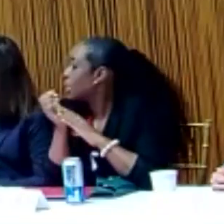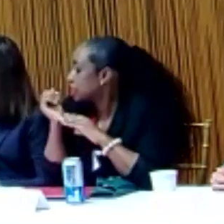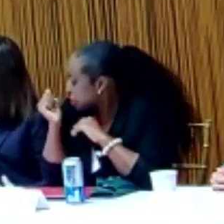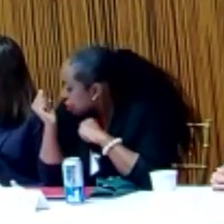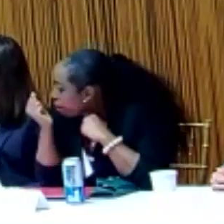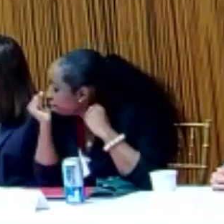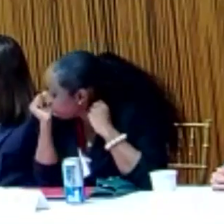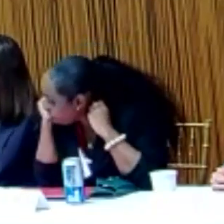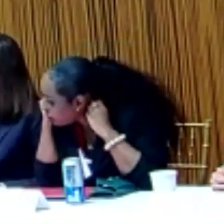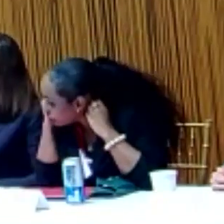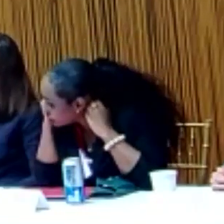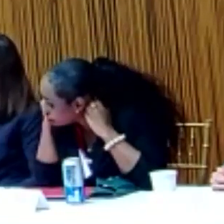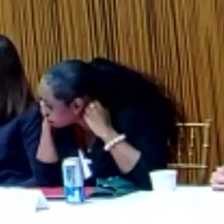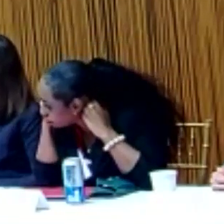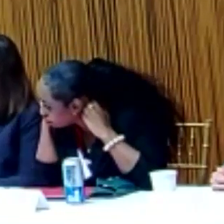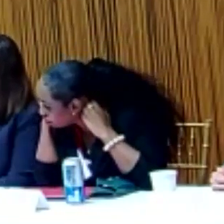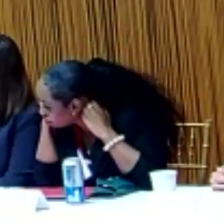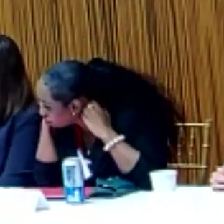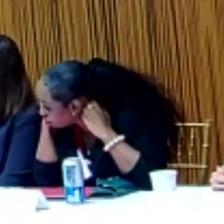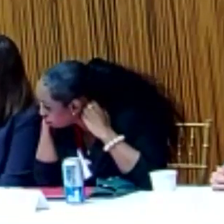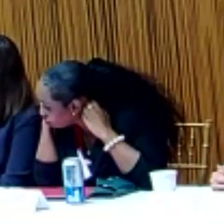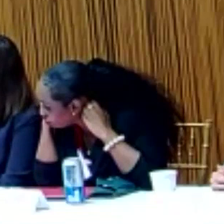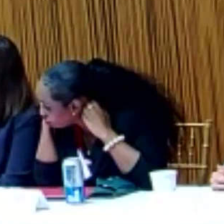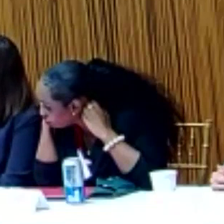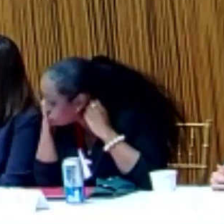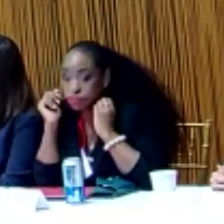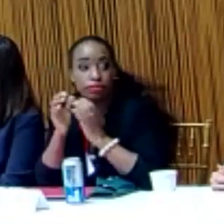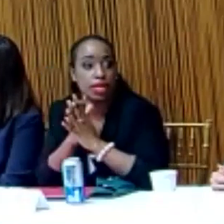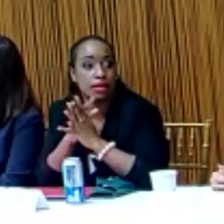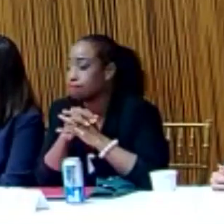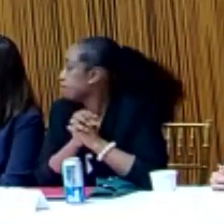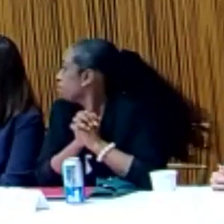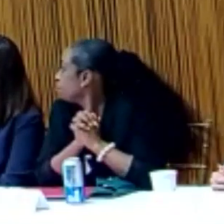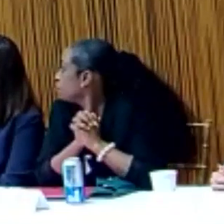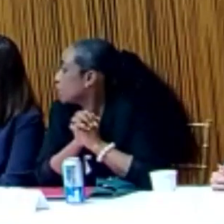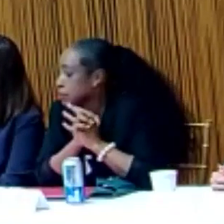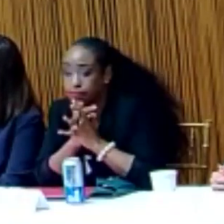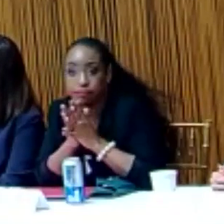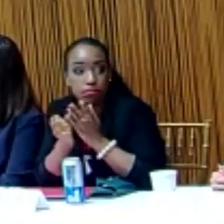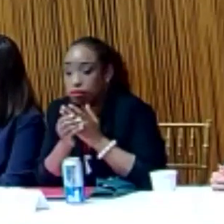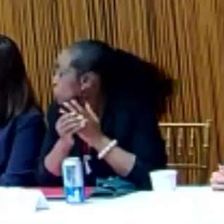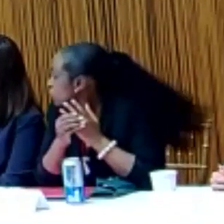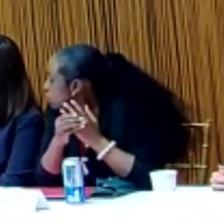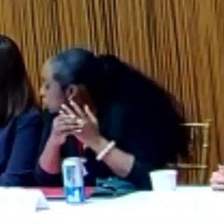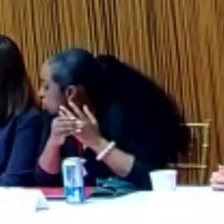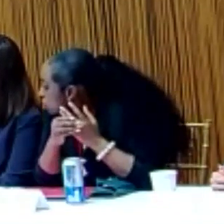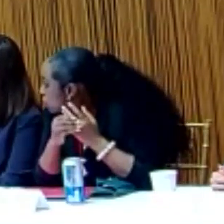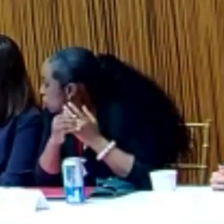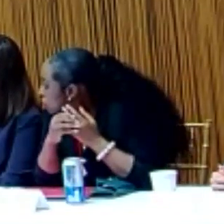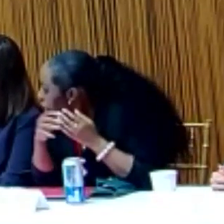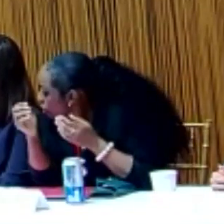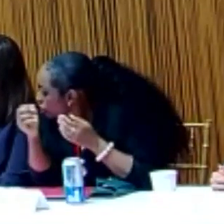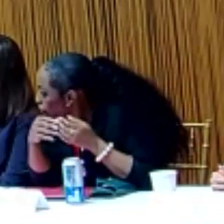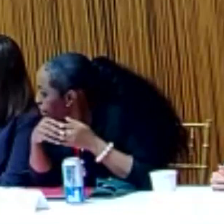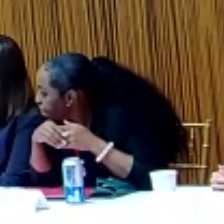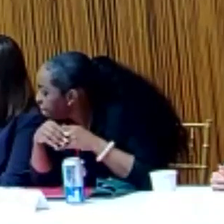the case but this is also off topic so let's take another question and you two can connect there's um there's a you an